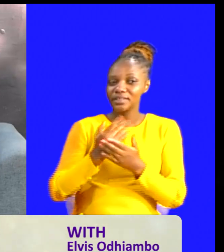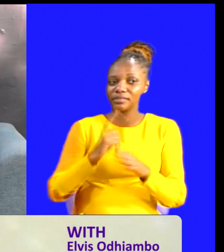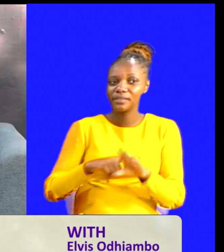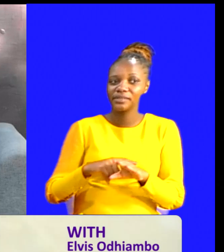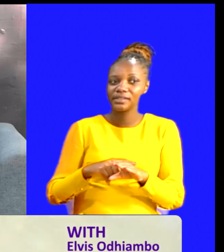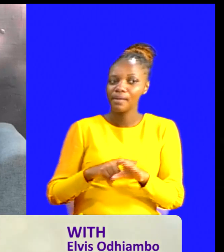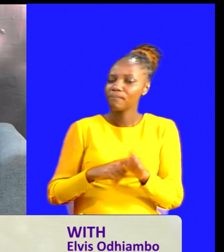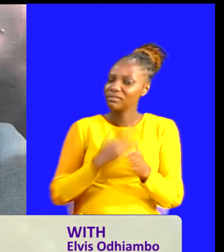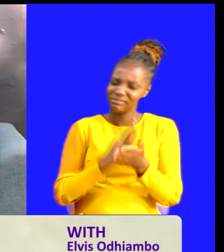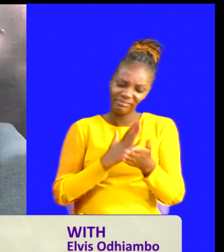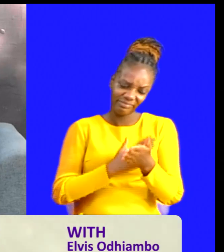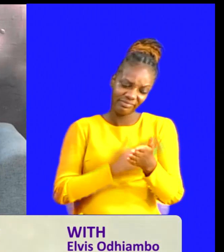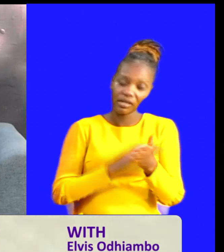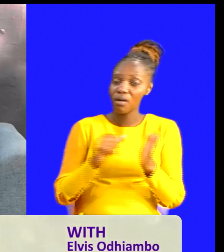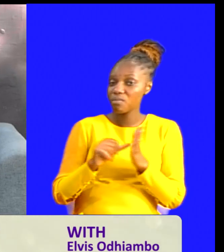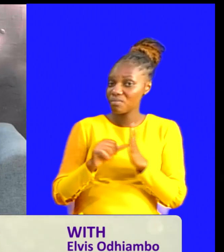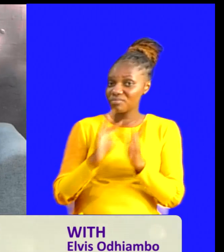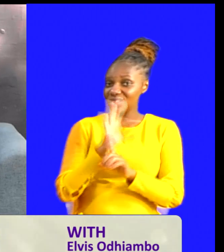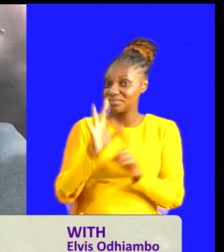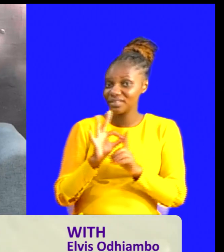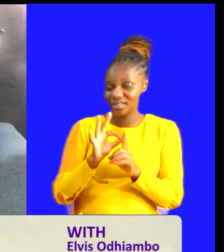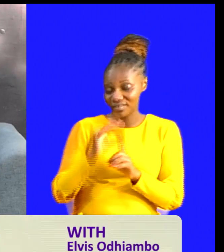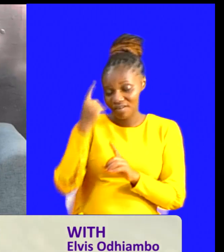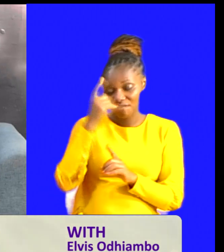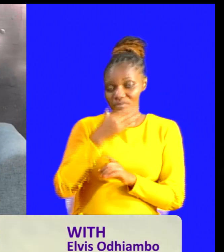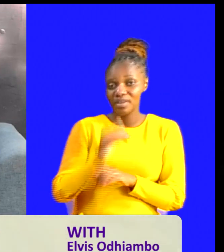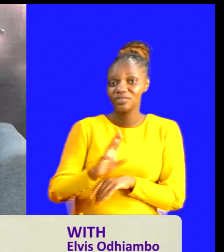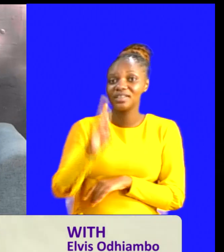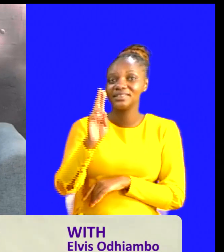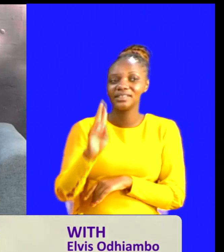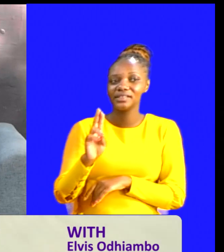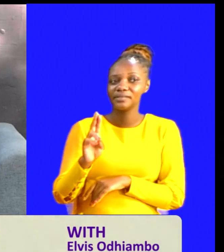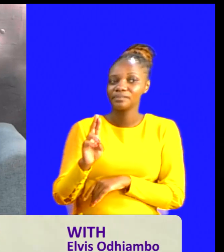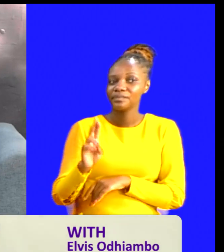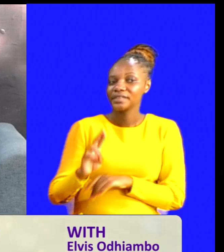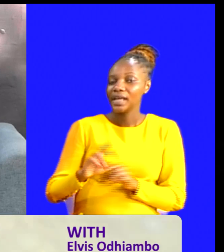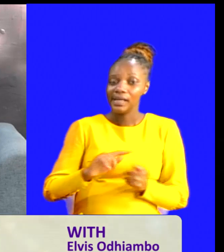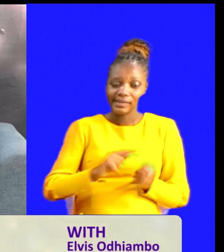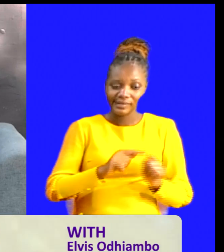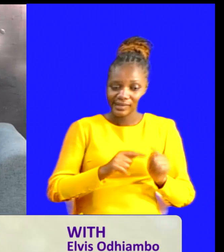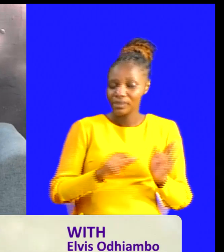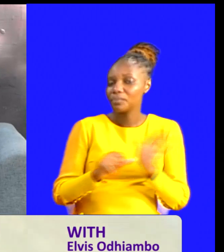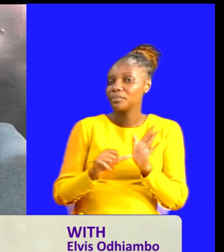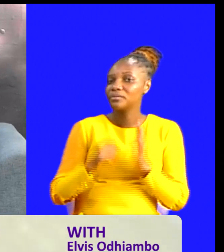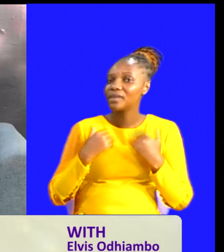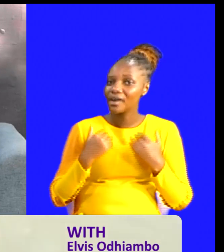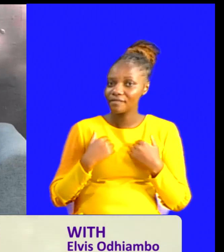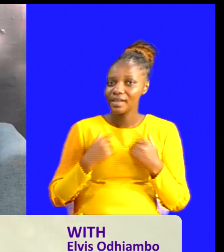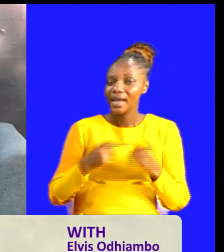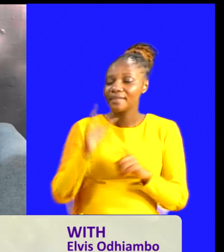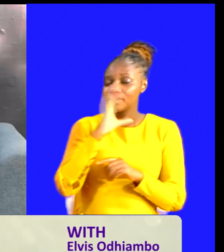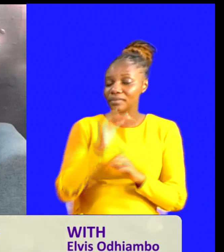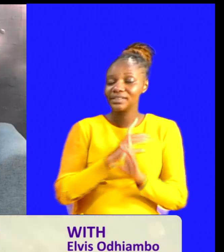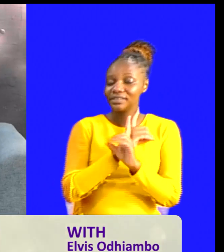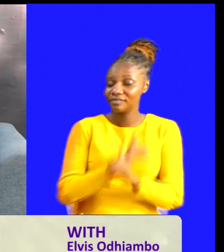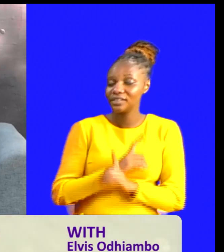especially this season when it started for United. Injuries are a problem, and of course they are missing key defensive players.